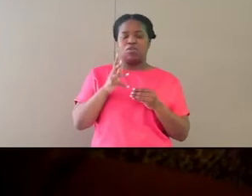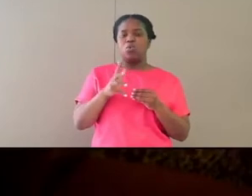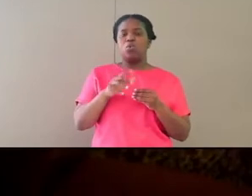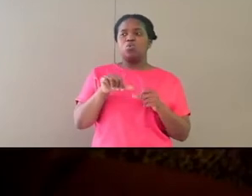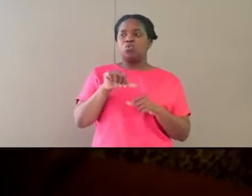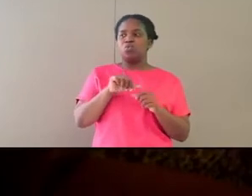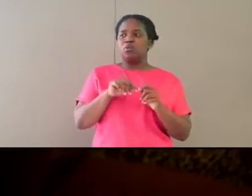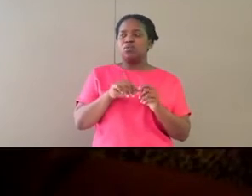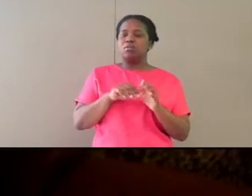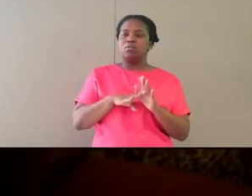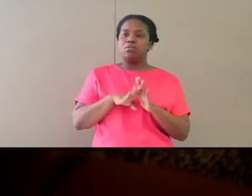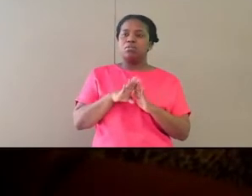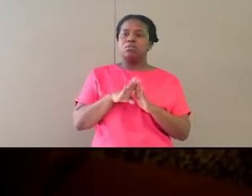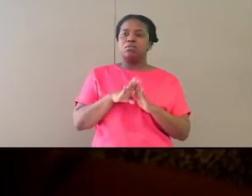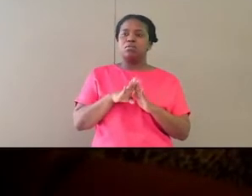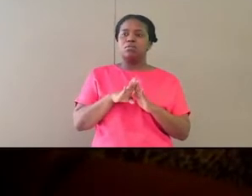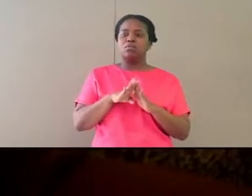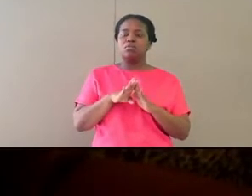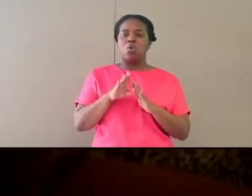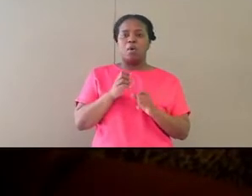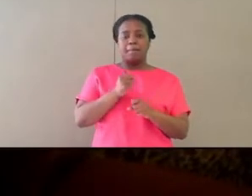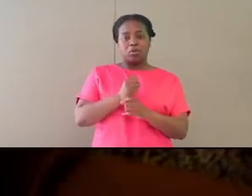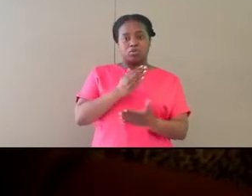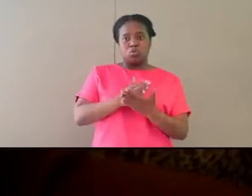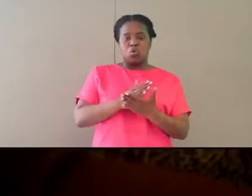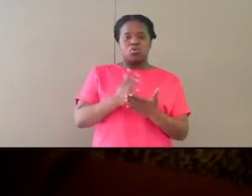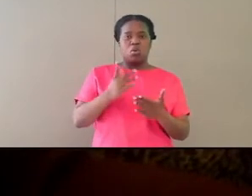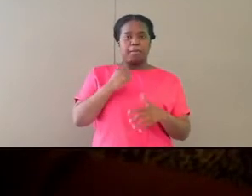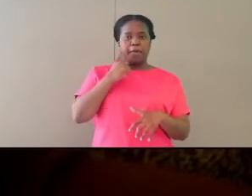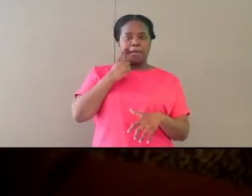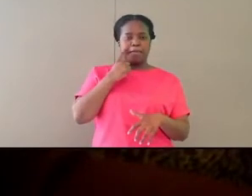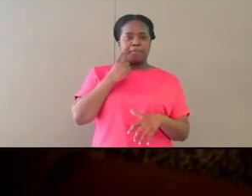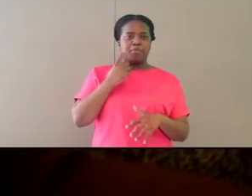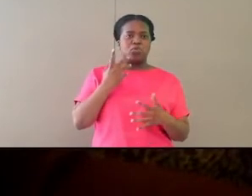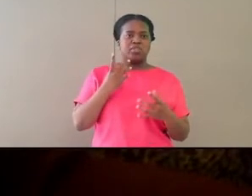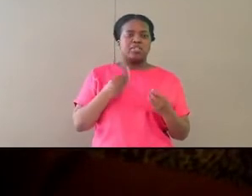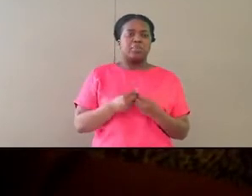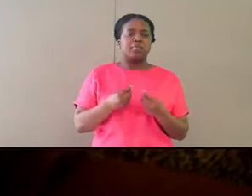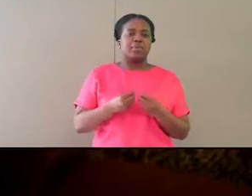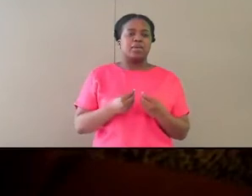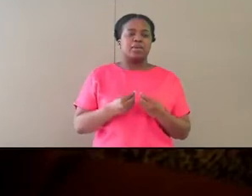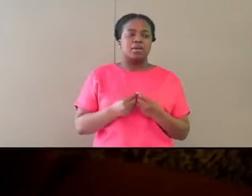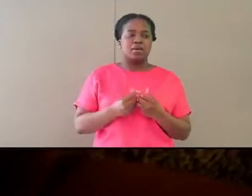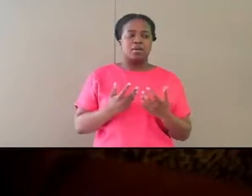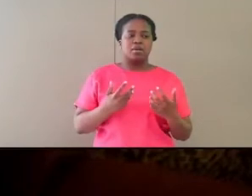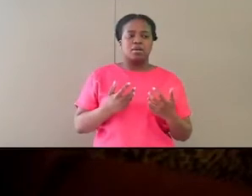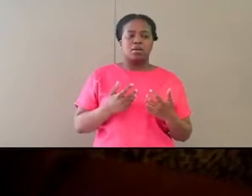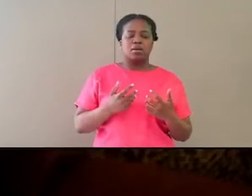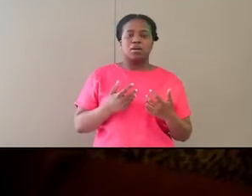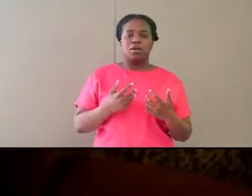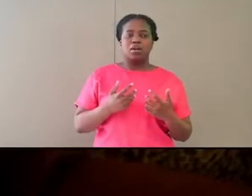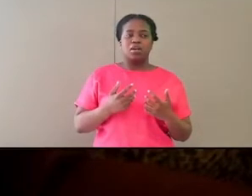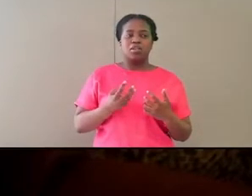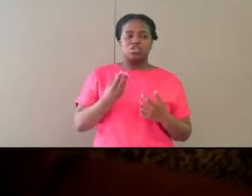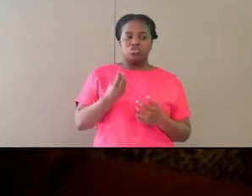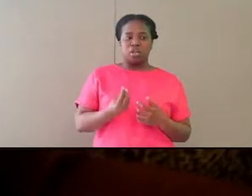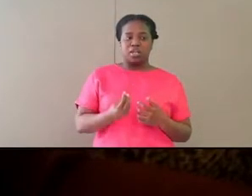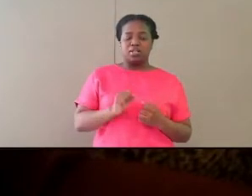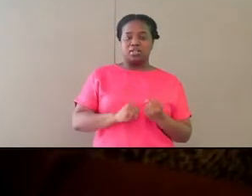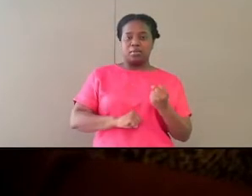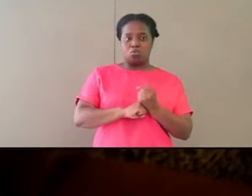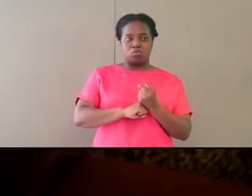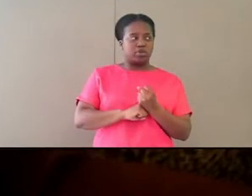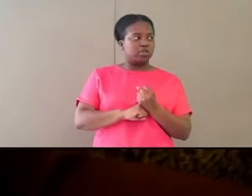grants targeting a maternity support grant, which is essentially bringing the child support grant forward